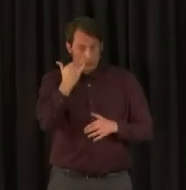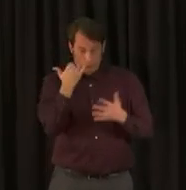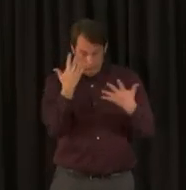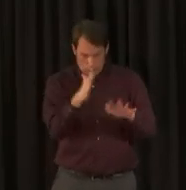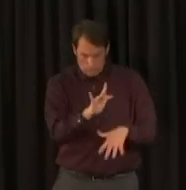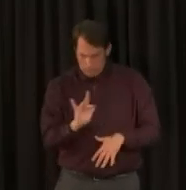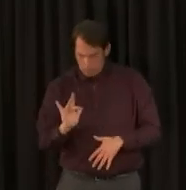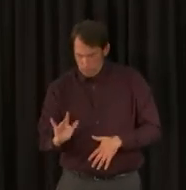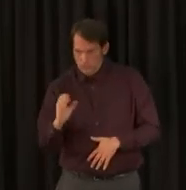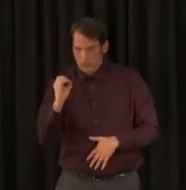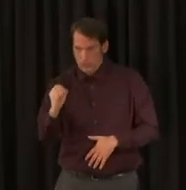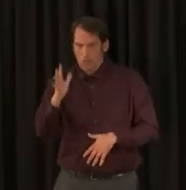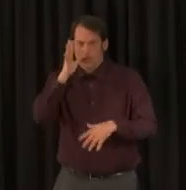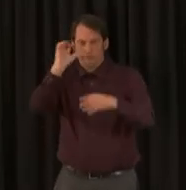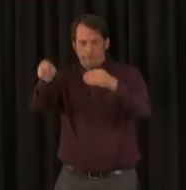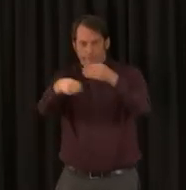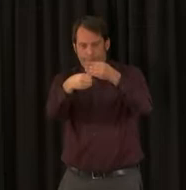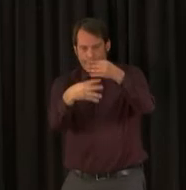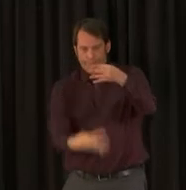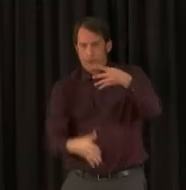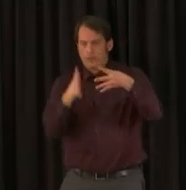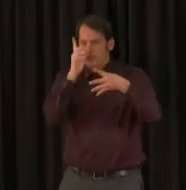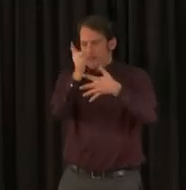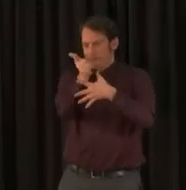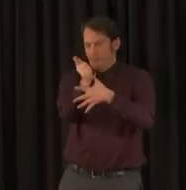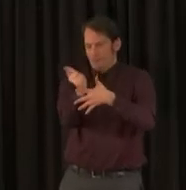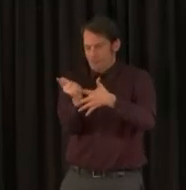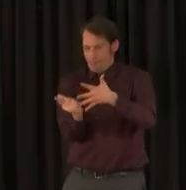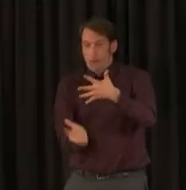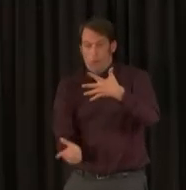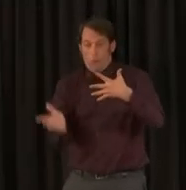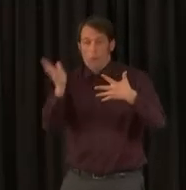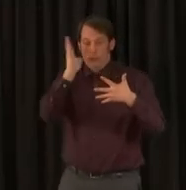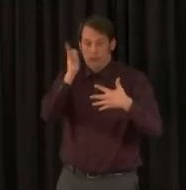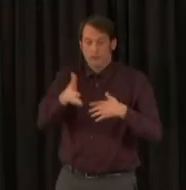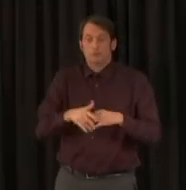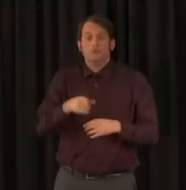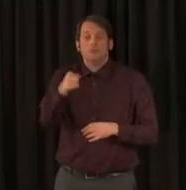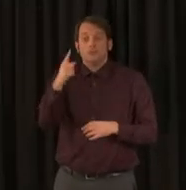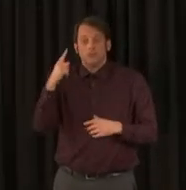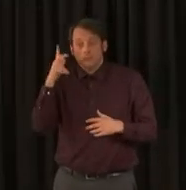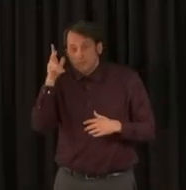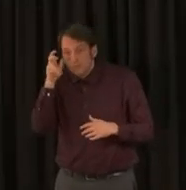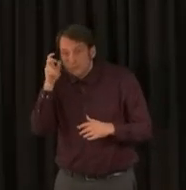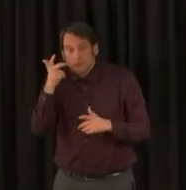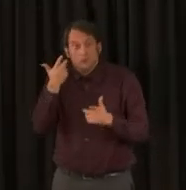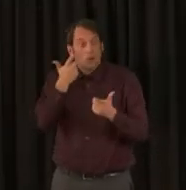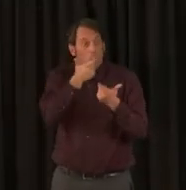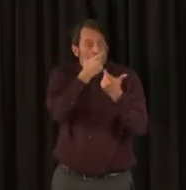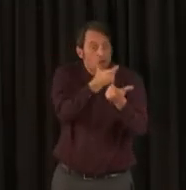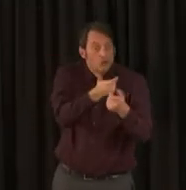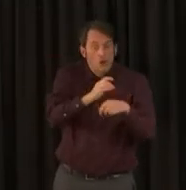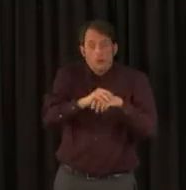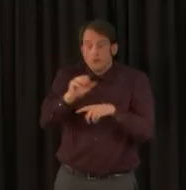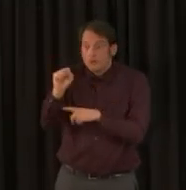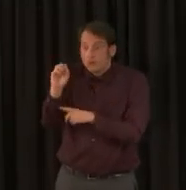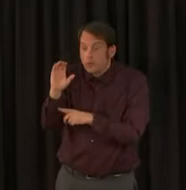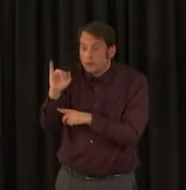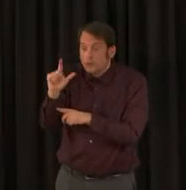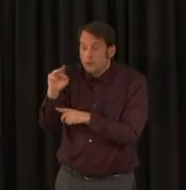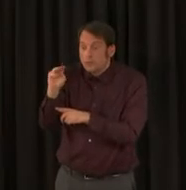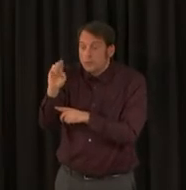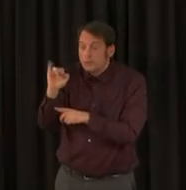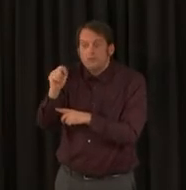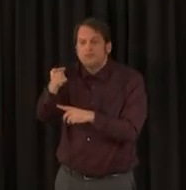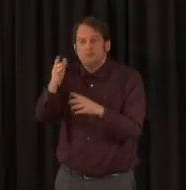the queue to ask a question directly. And if you're on listening or watching on social media, you could use the